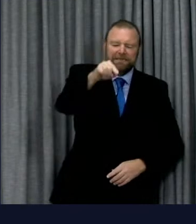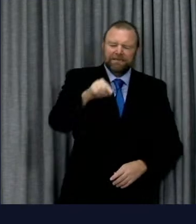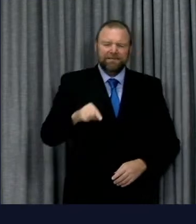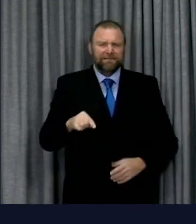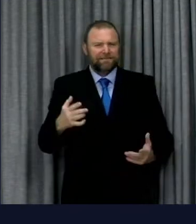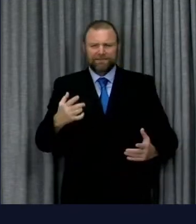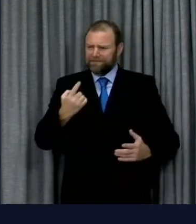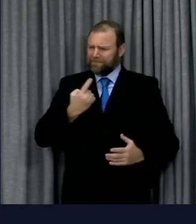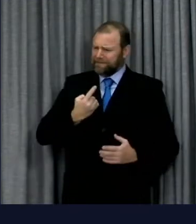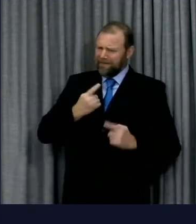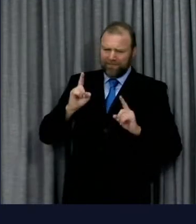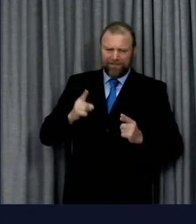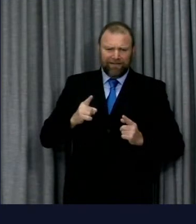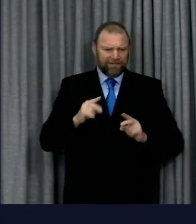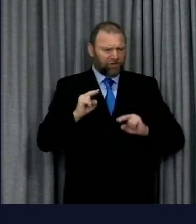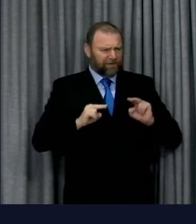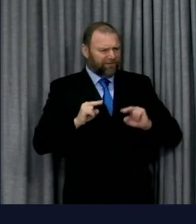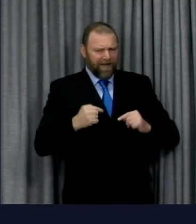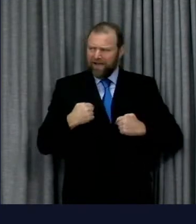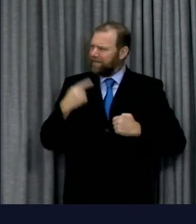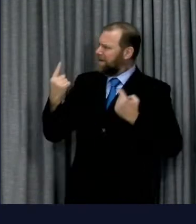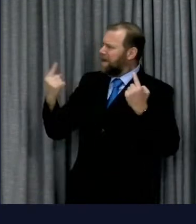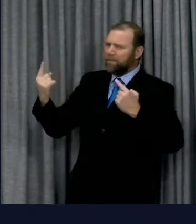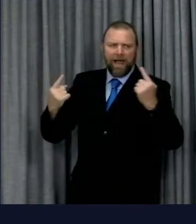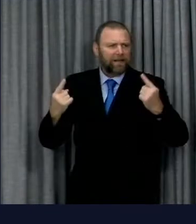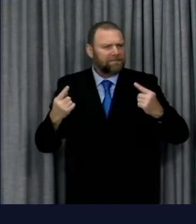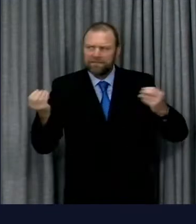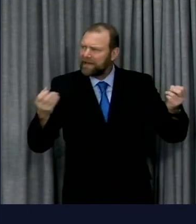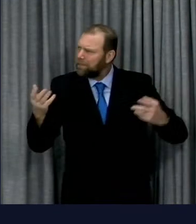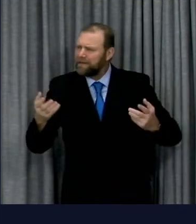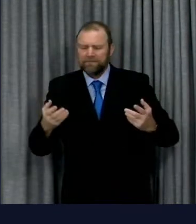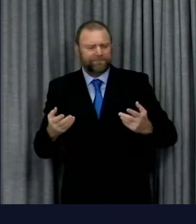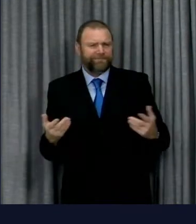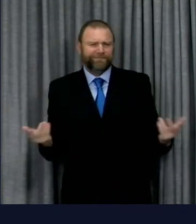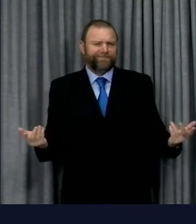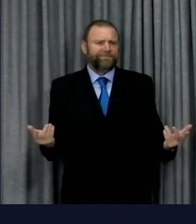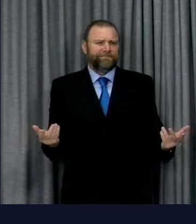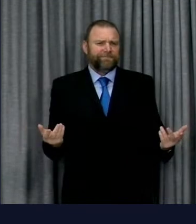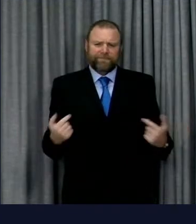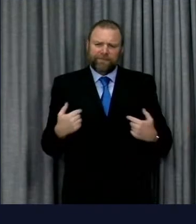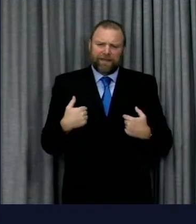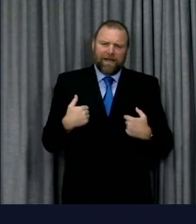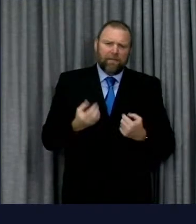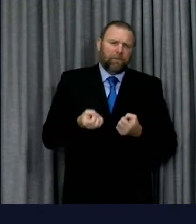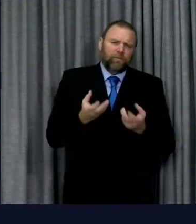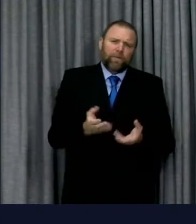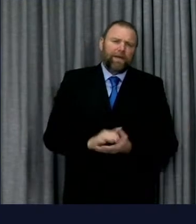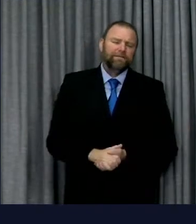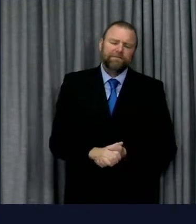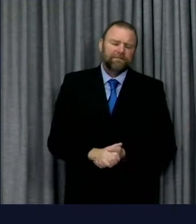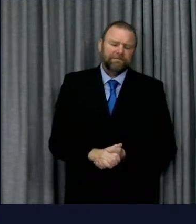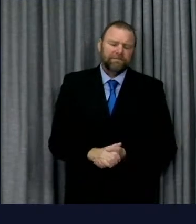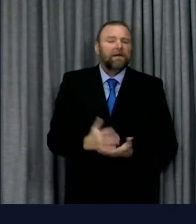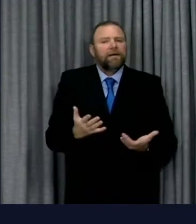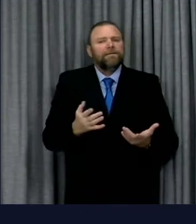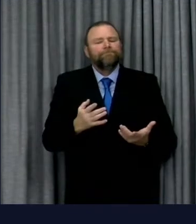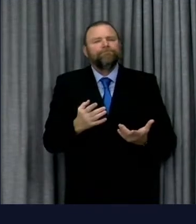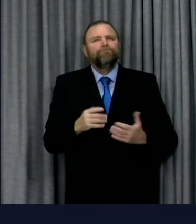nor anybody else can know what the circumstances at the time would be? I'm not going to do that. And part